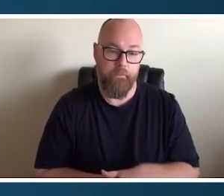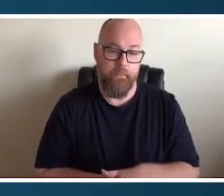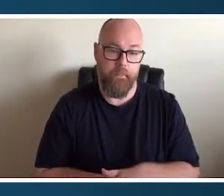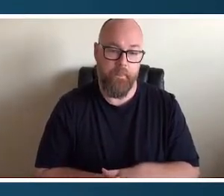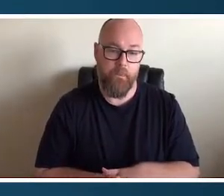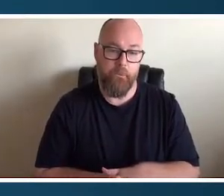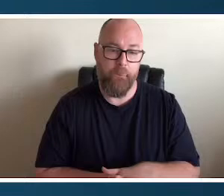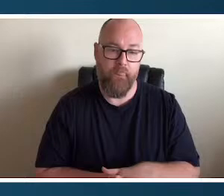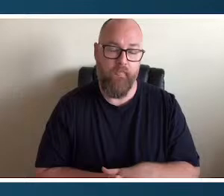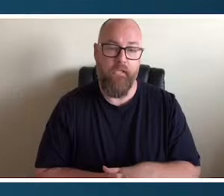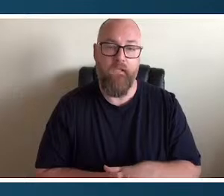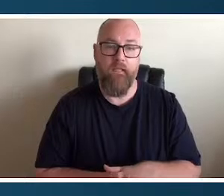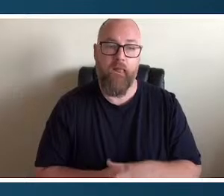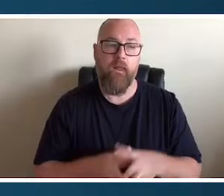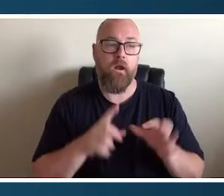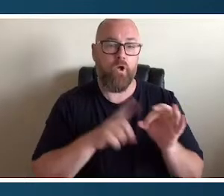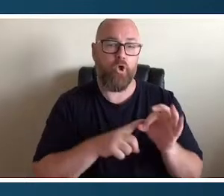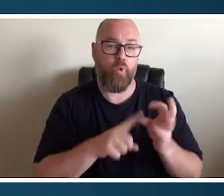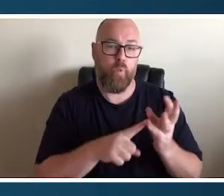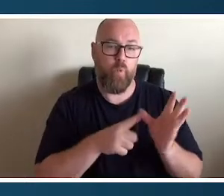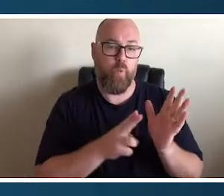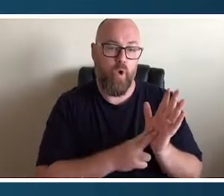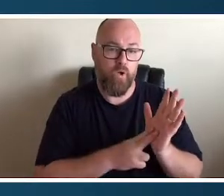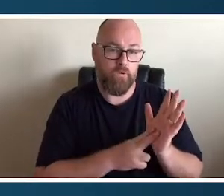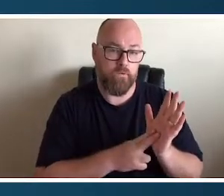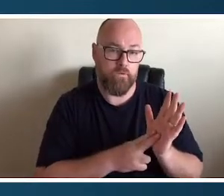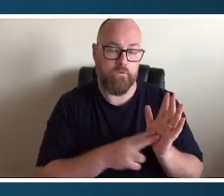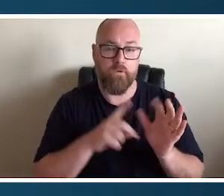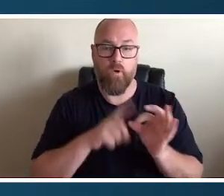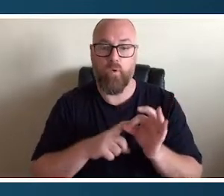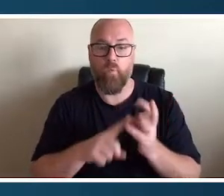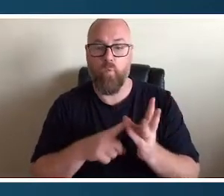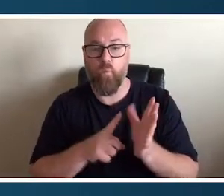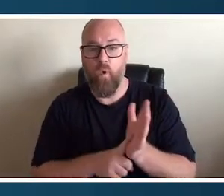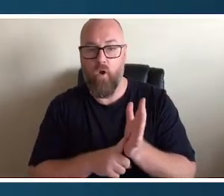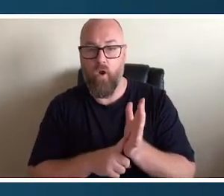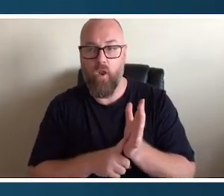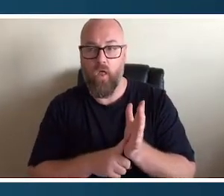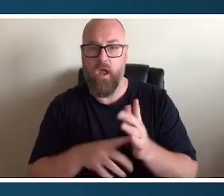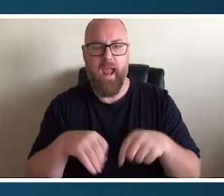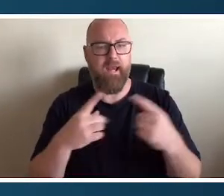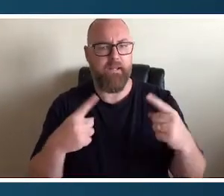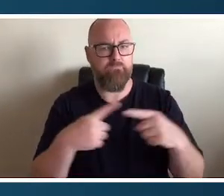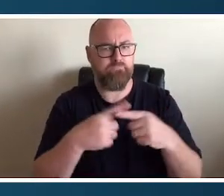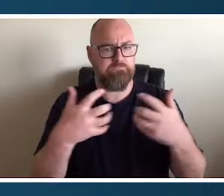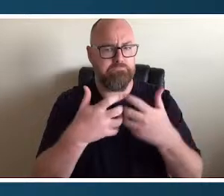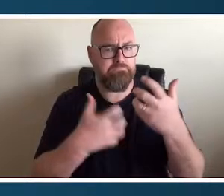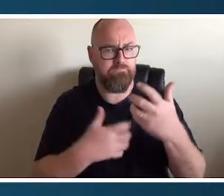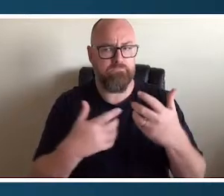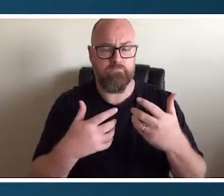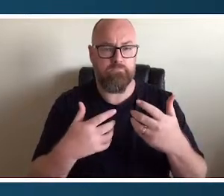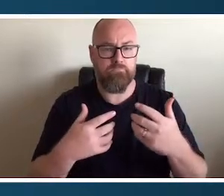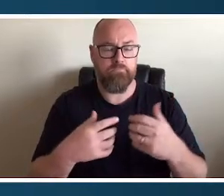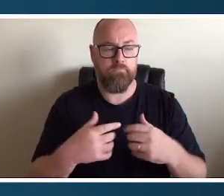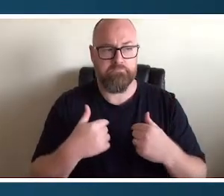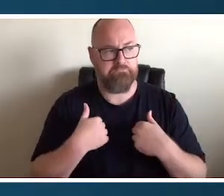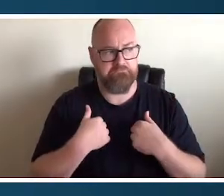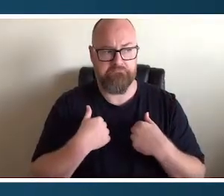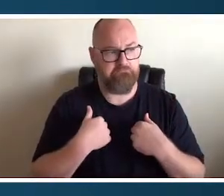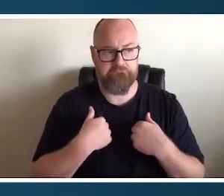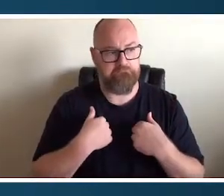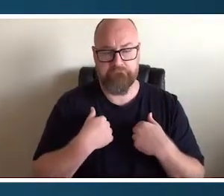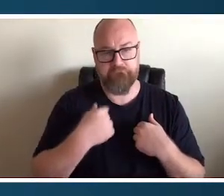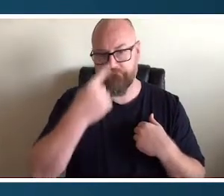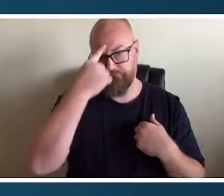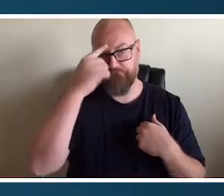the quant and the qual result, I can't come up with anything right now on top of my head, to be honest. What I do notice is with